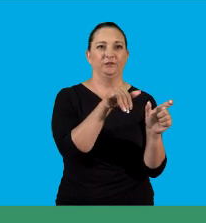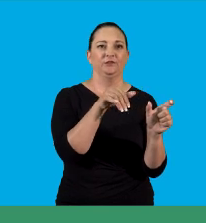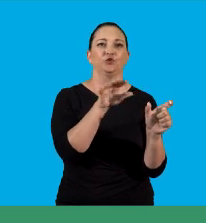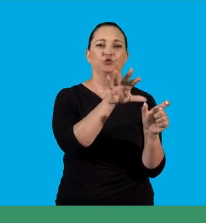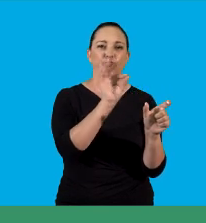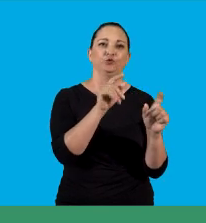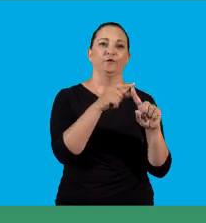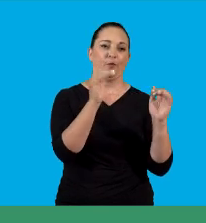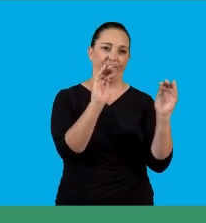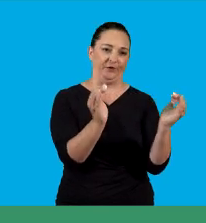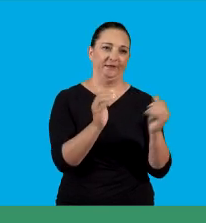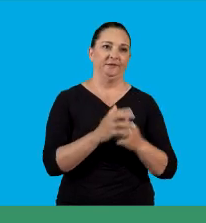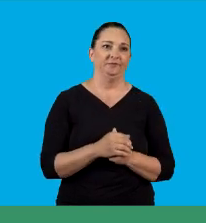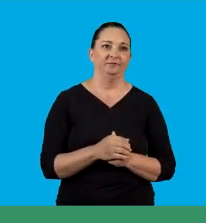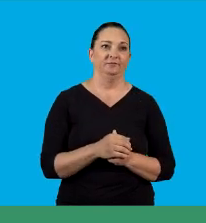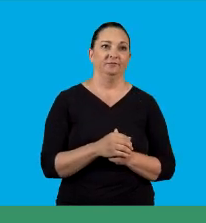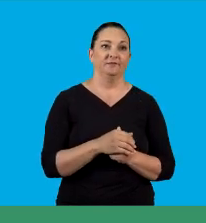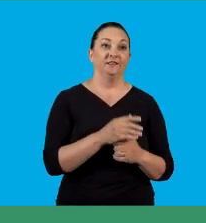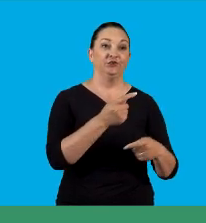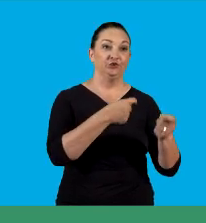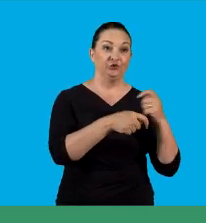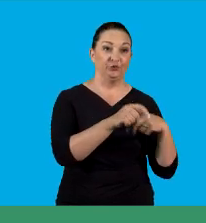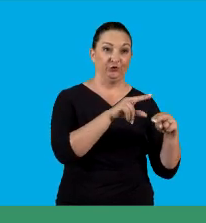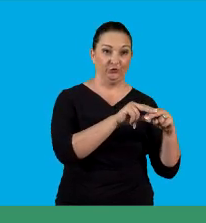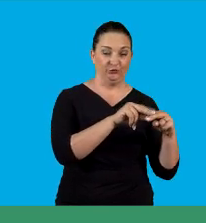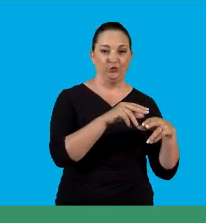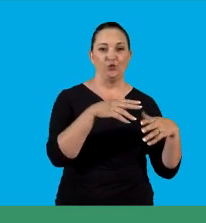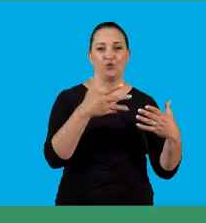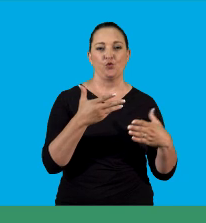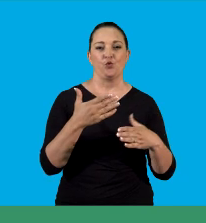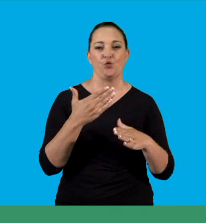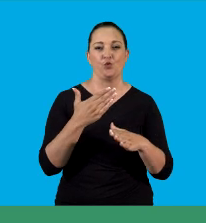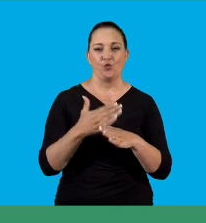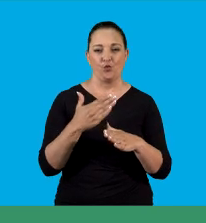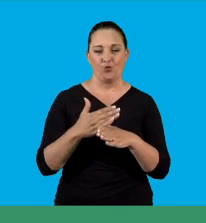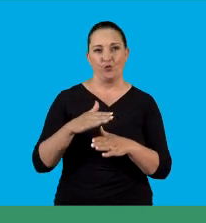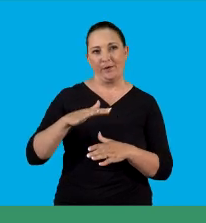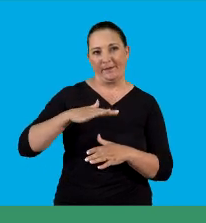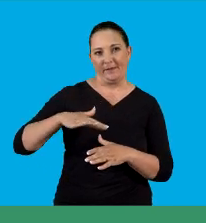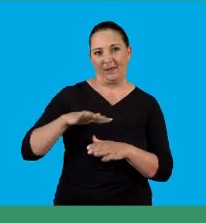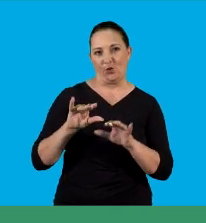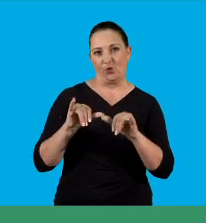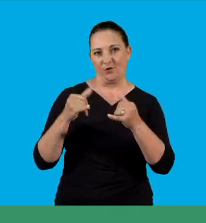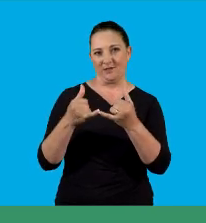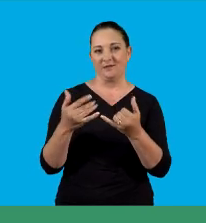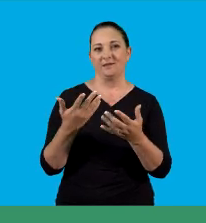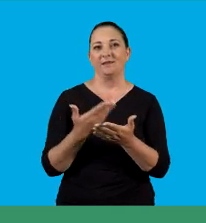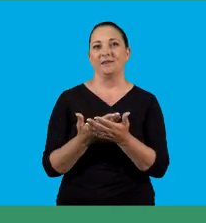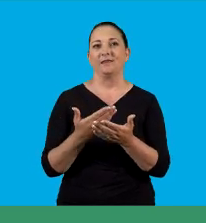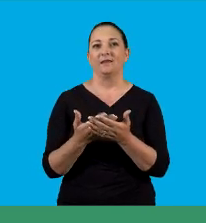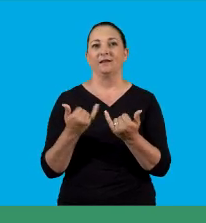brackets. A. Trade unions or employers' organizations represent workers in